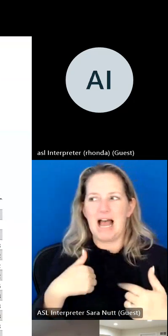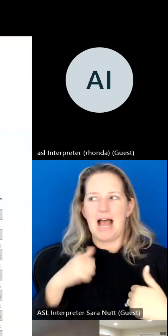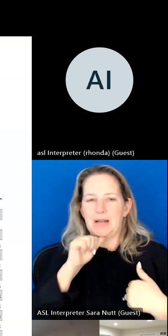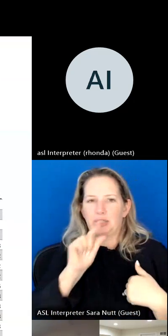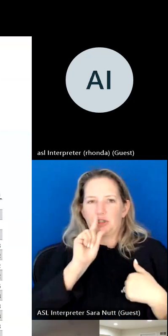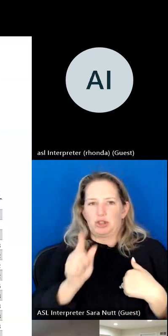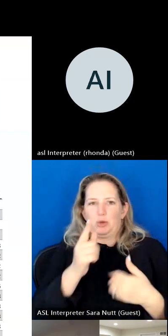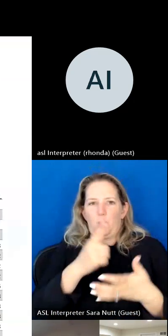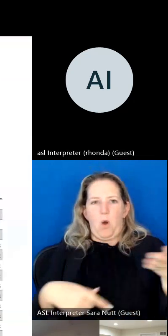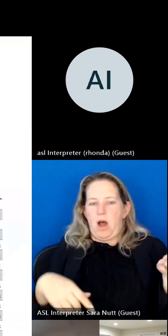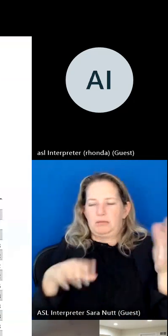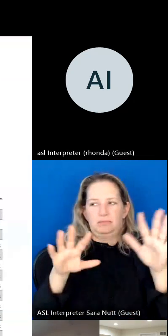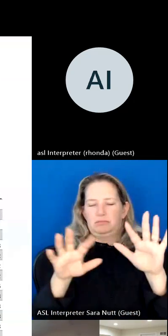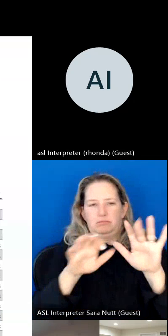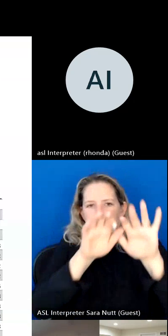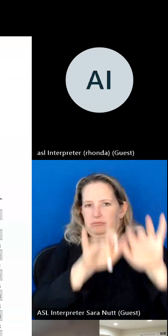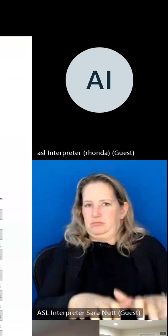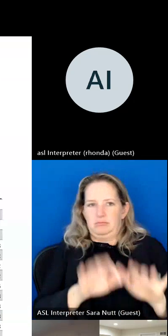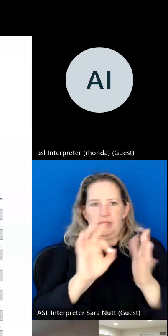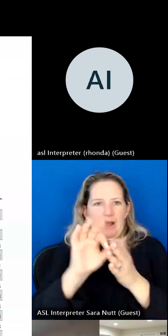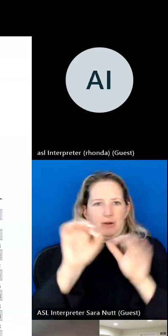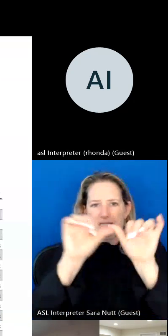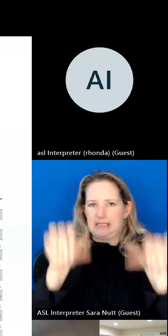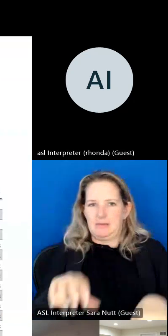a accounting system.